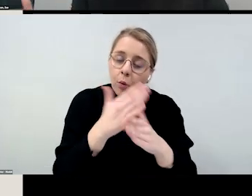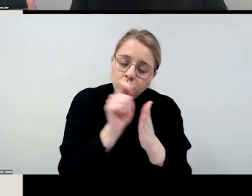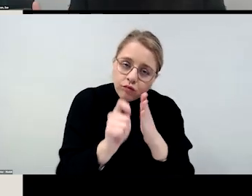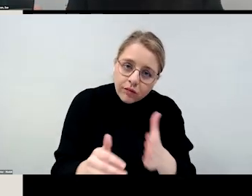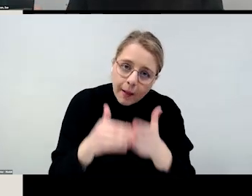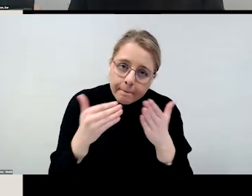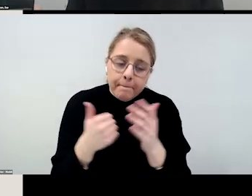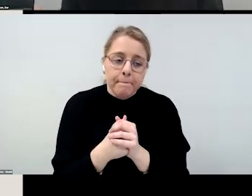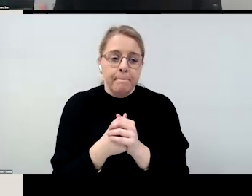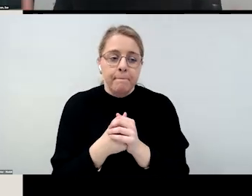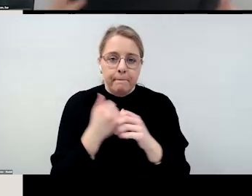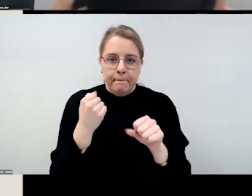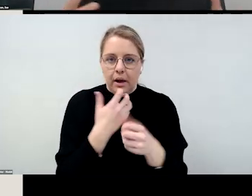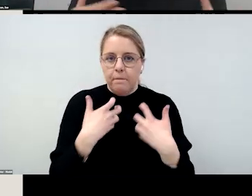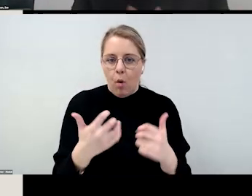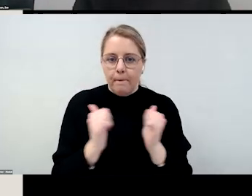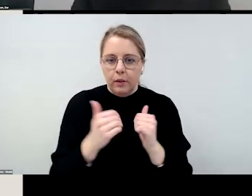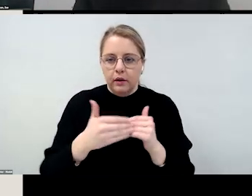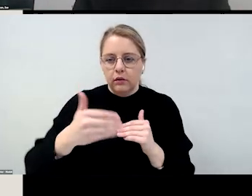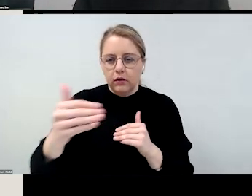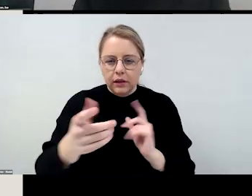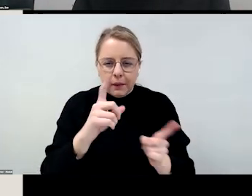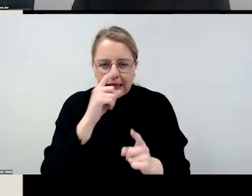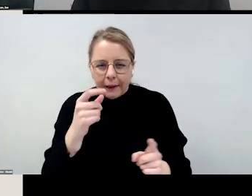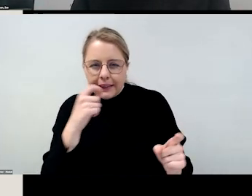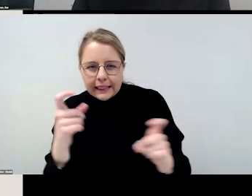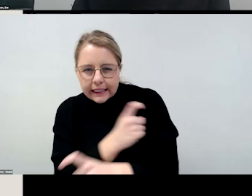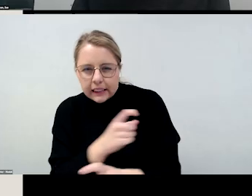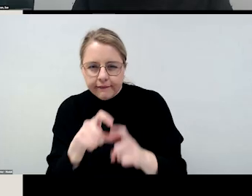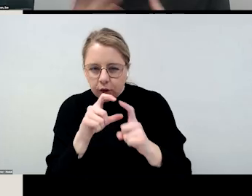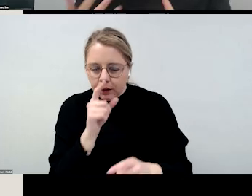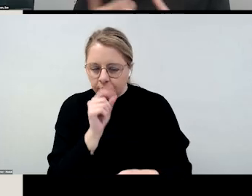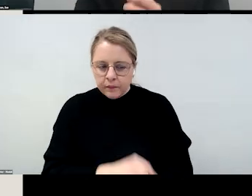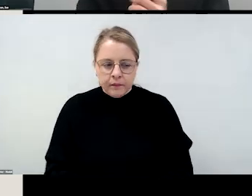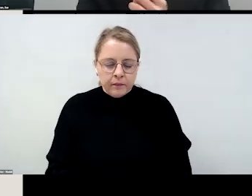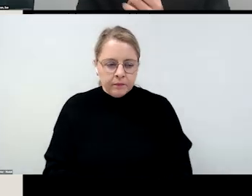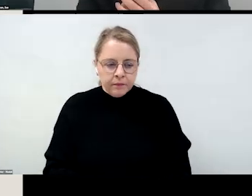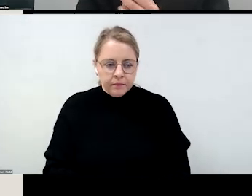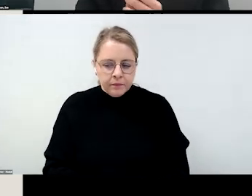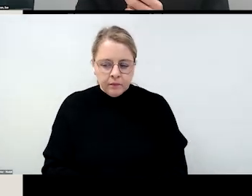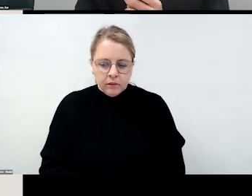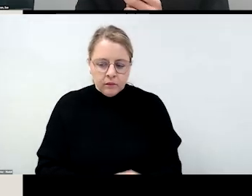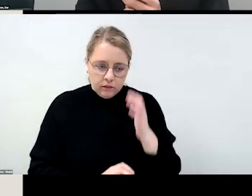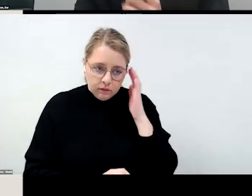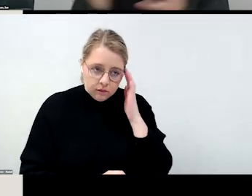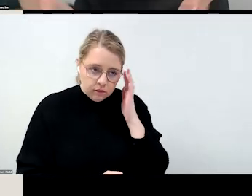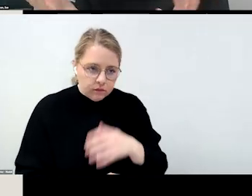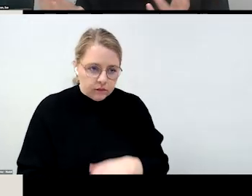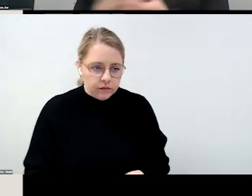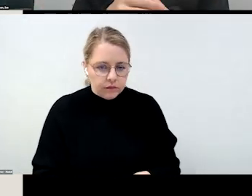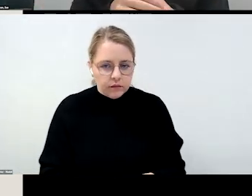and also making further appointments, which can be quite complex processes. It's also great in your reception area to think about